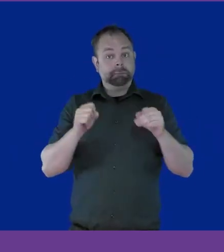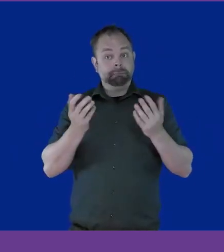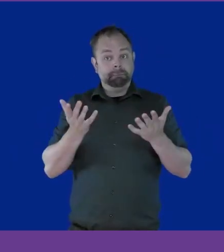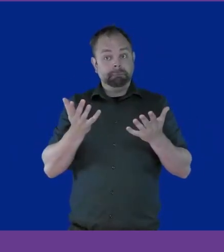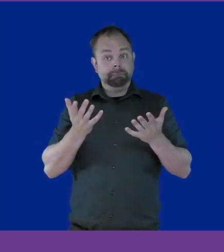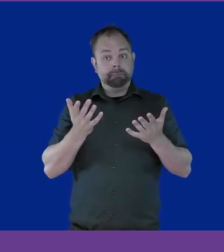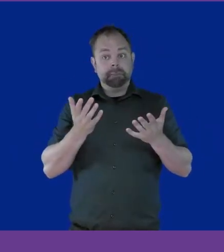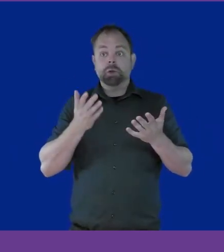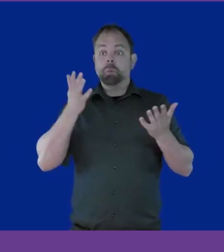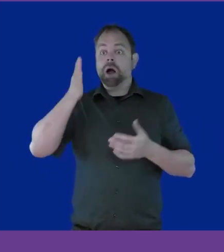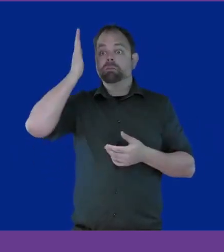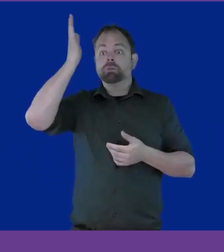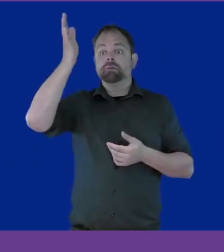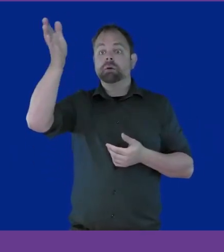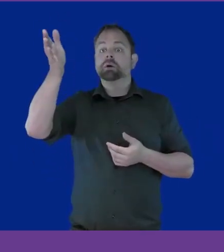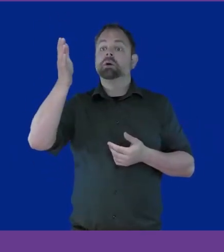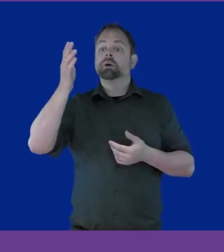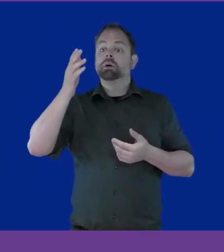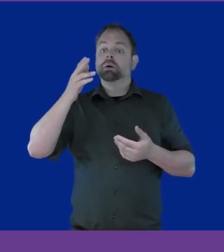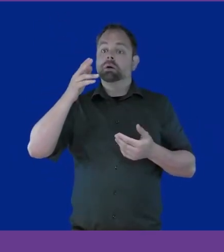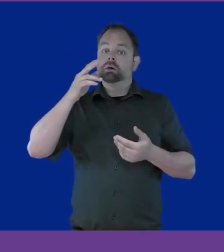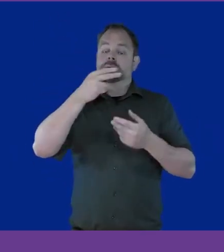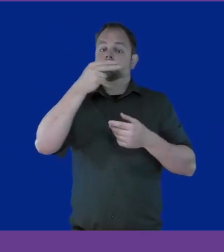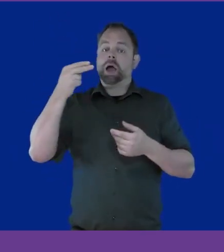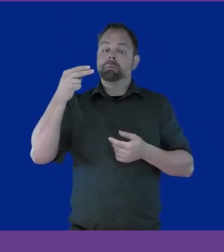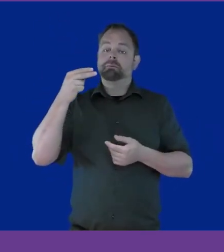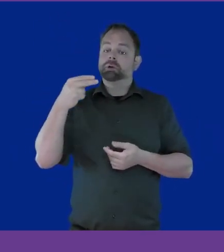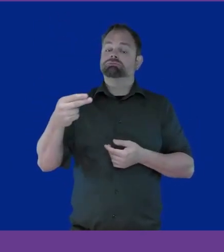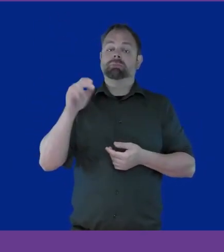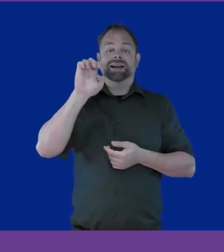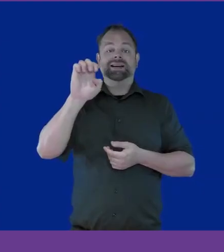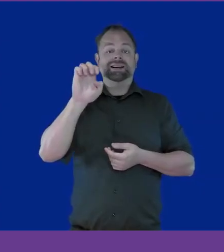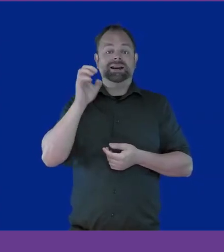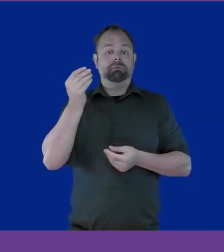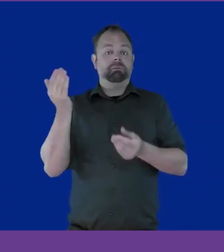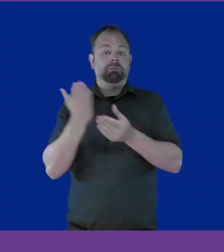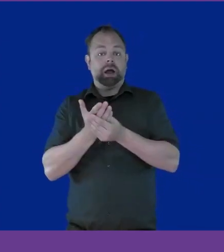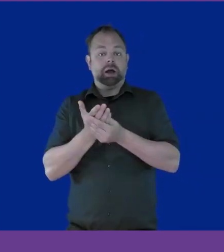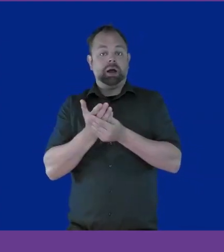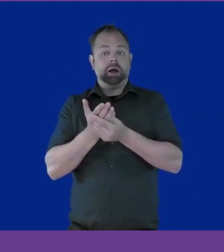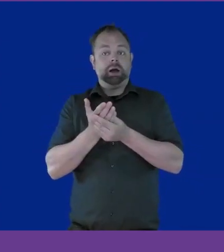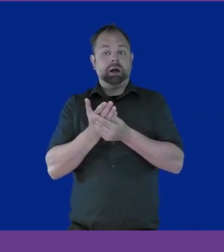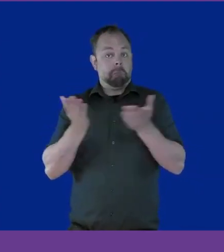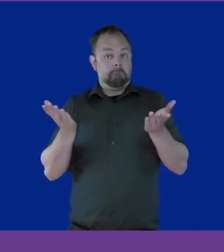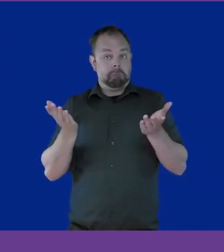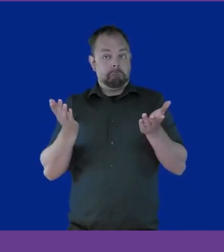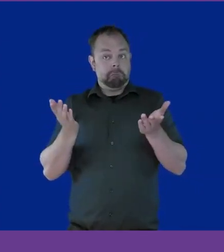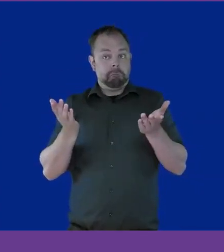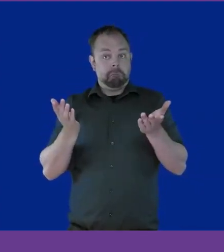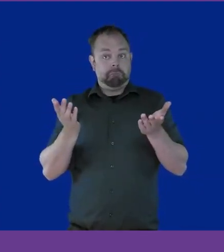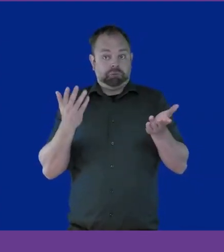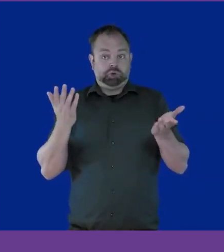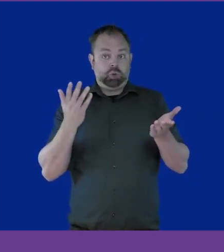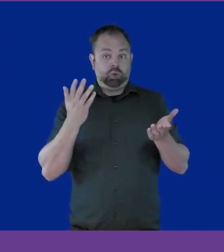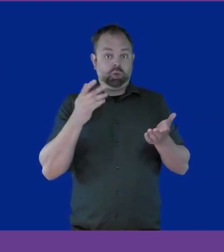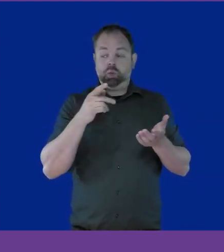care environment or whatever, with your personal budget, whatever you have, many aspects respected. Then you go to the terminal, and